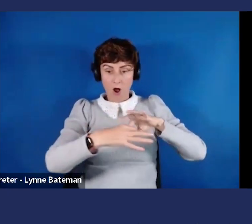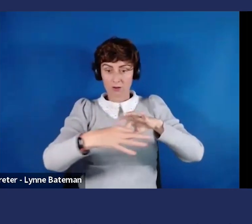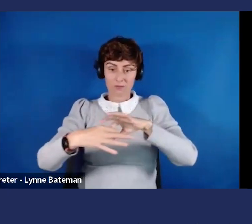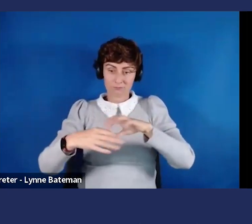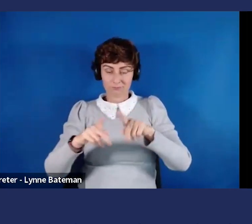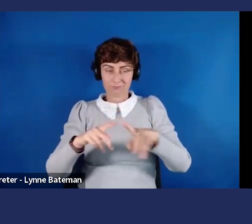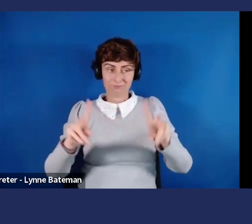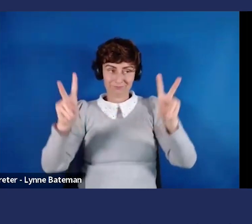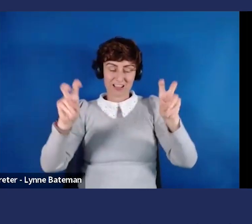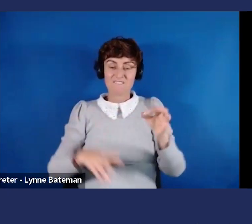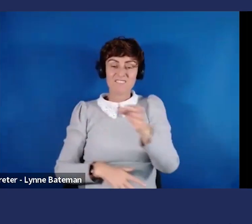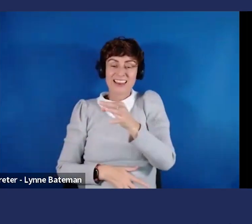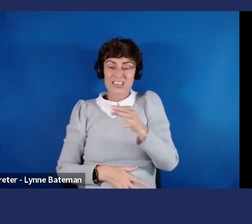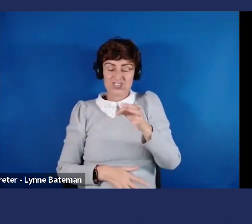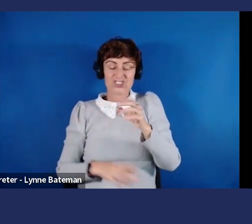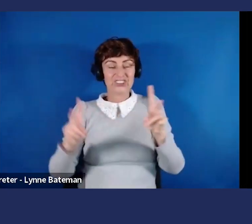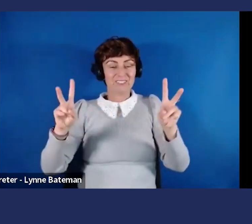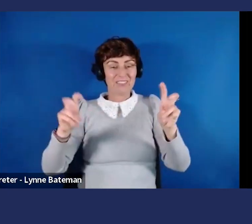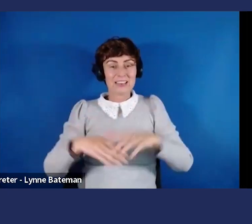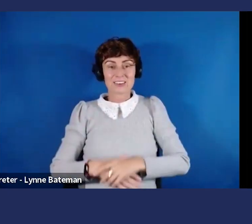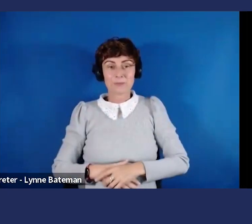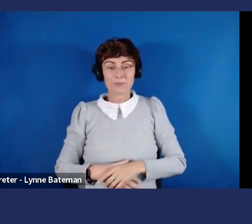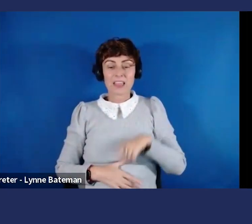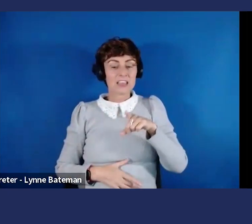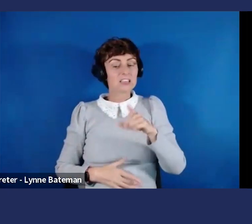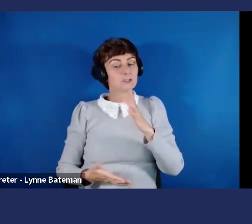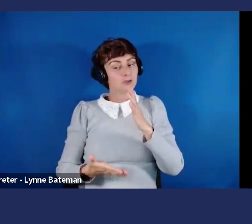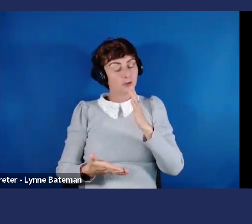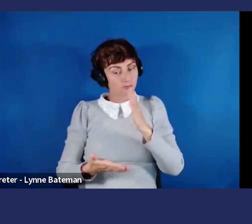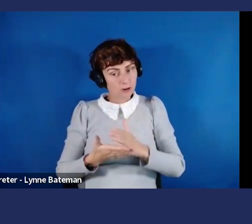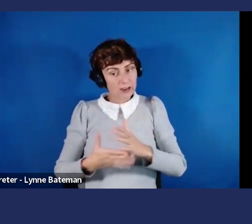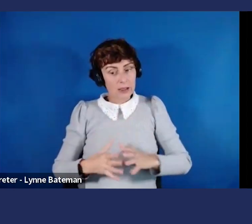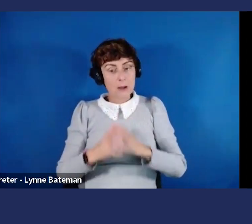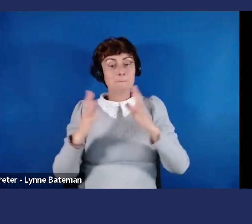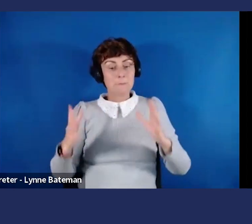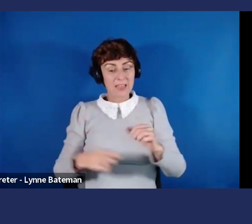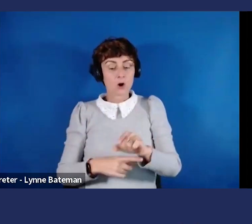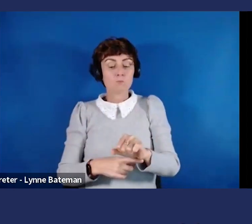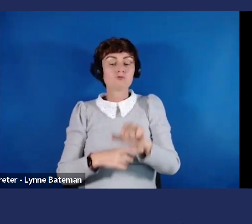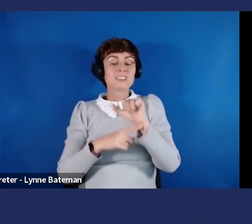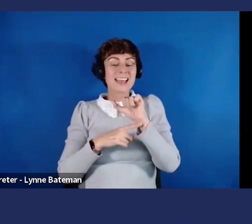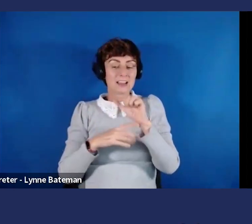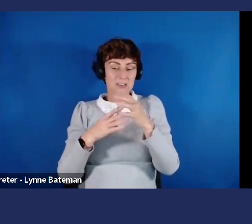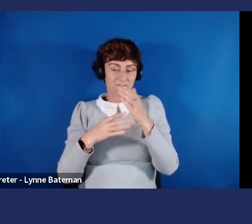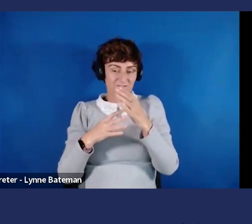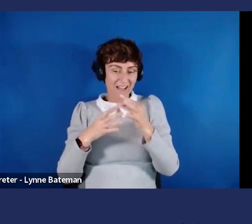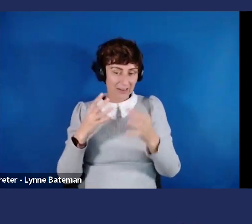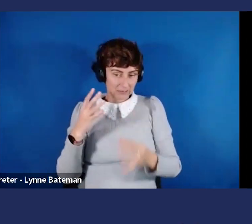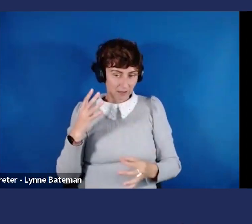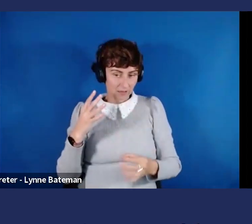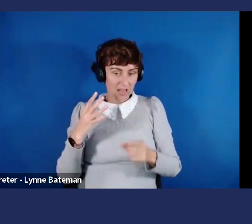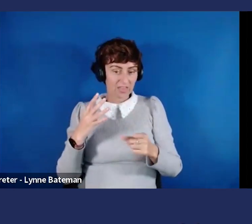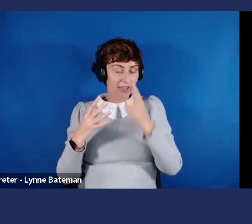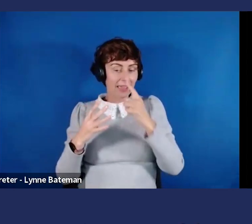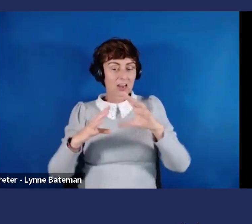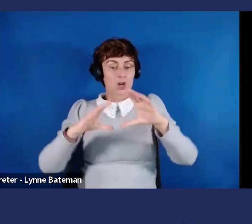as I like to call it, is one of the biggest protective factors that can mitigate against some of the